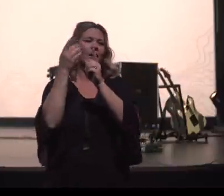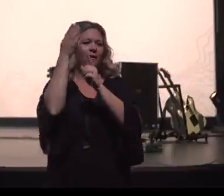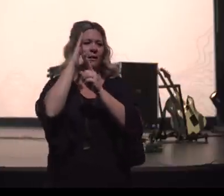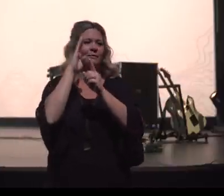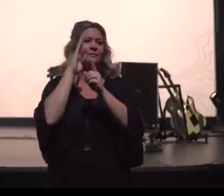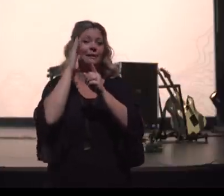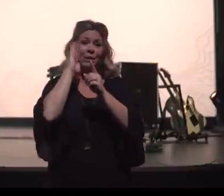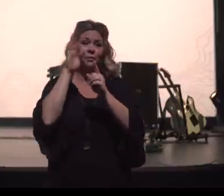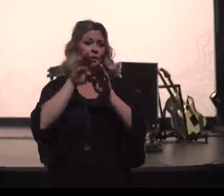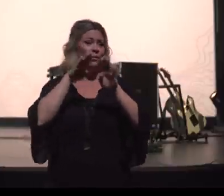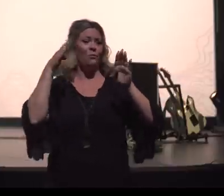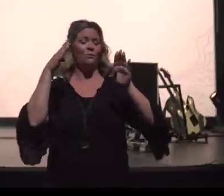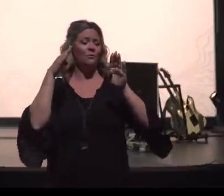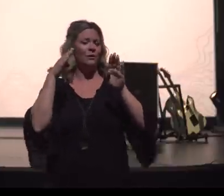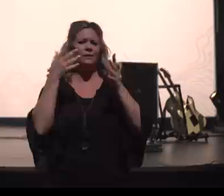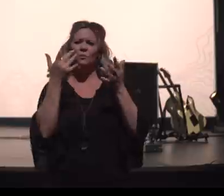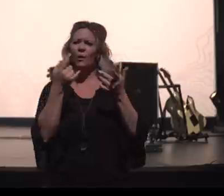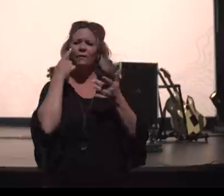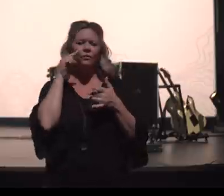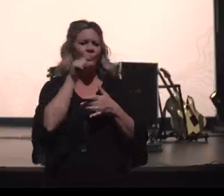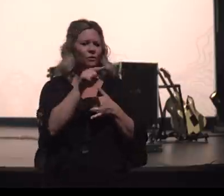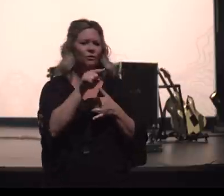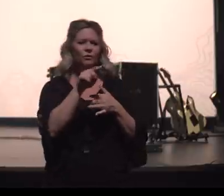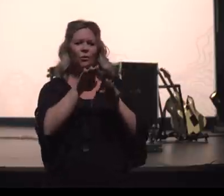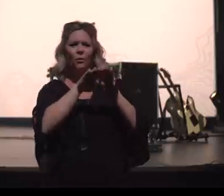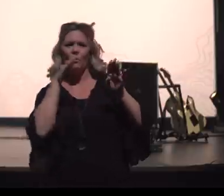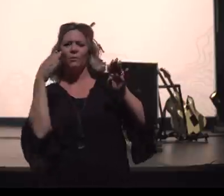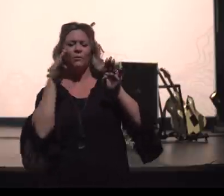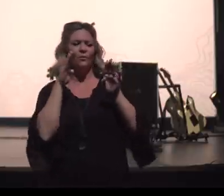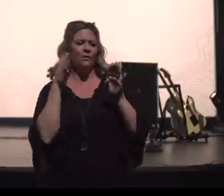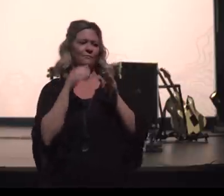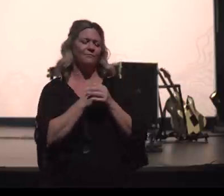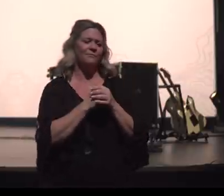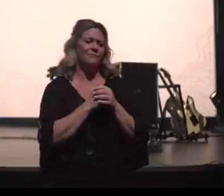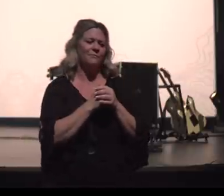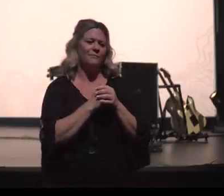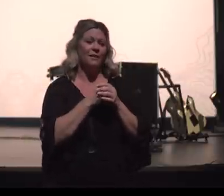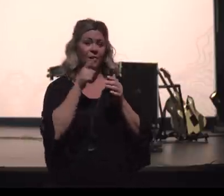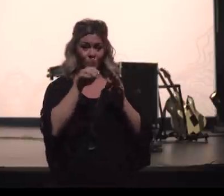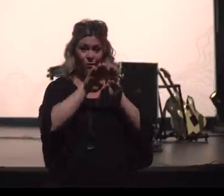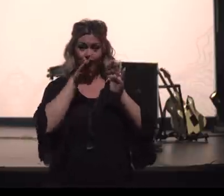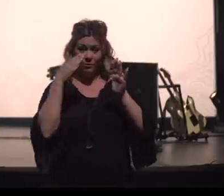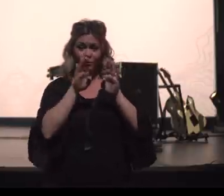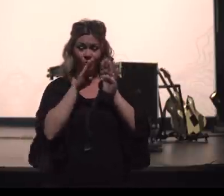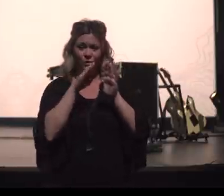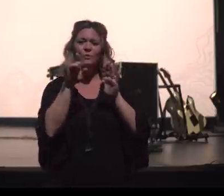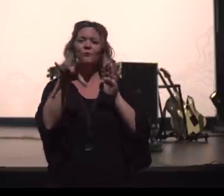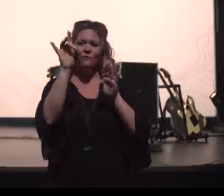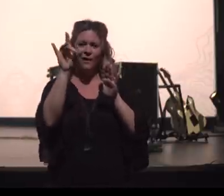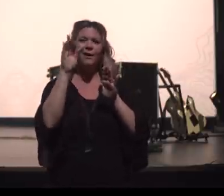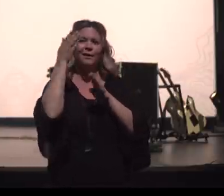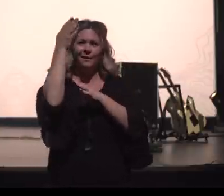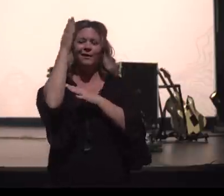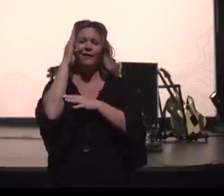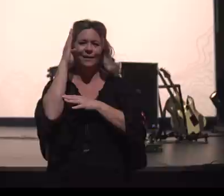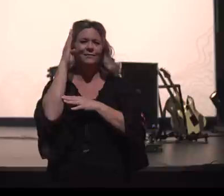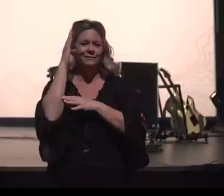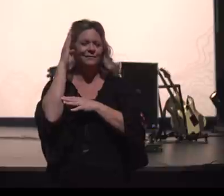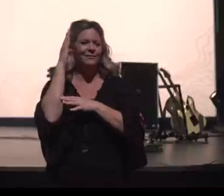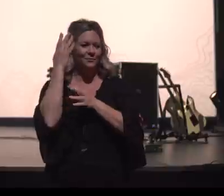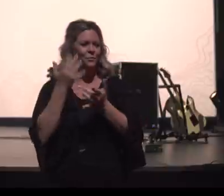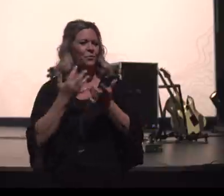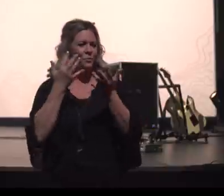it's open. He's just waiting for you to open the door. And if you would open the door, you would find a God on the other